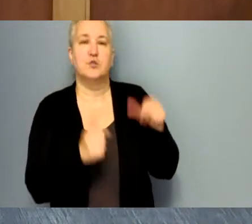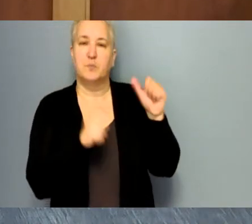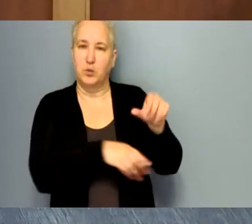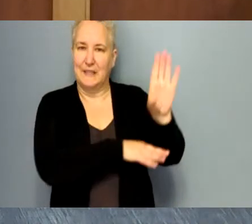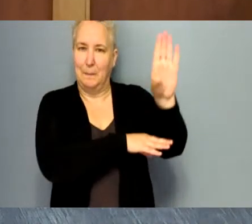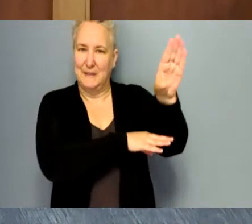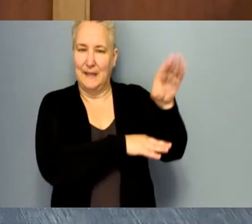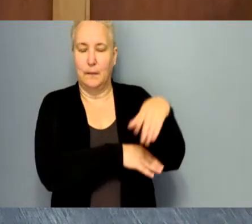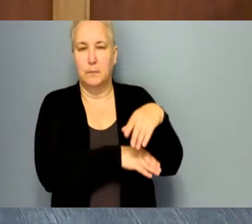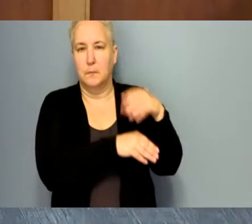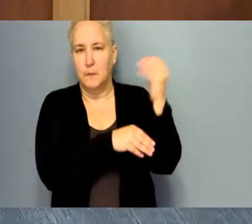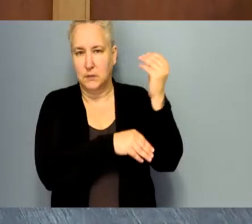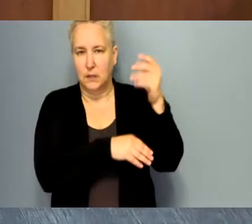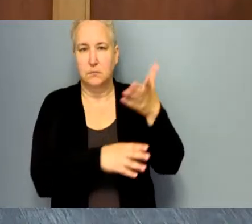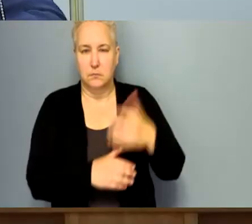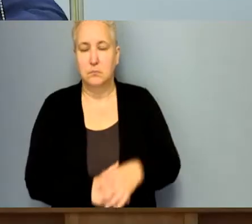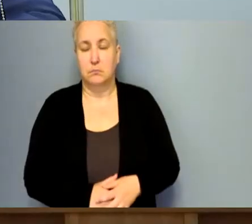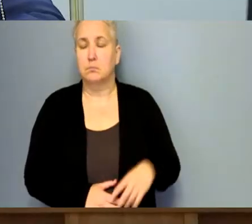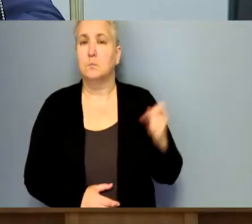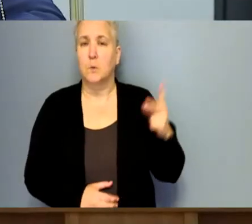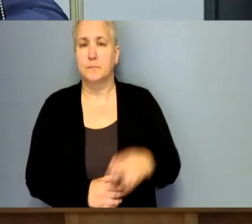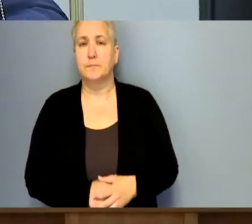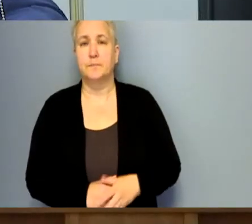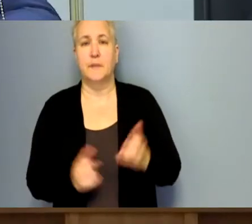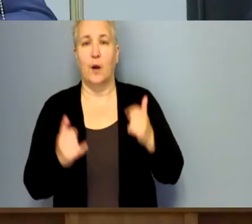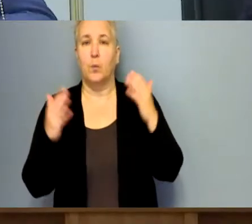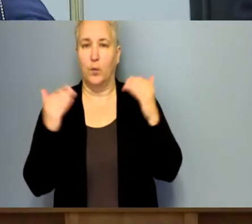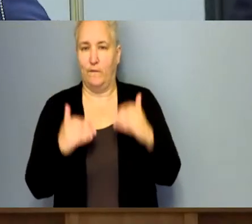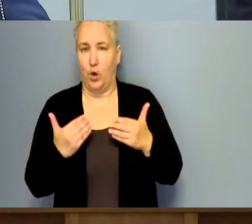all right. Okay, we'll move on